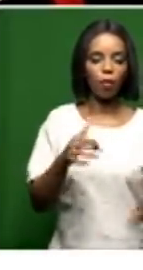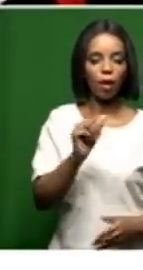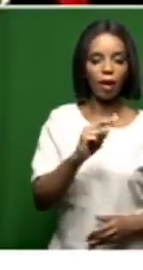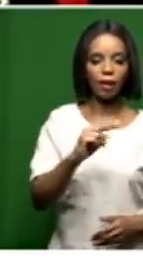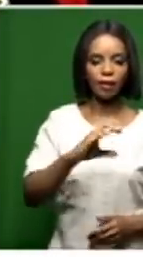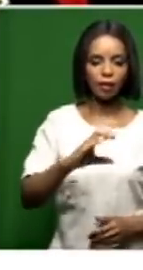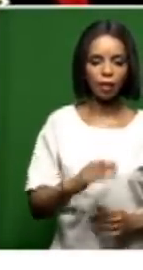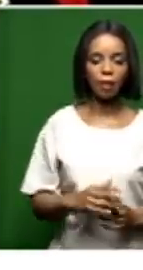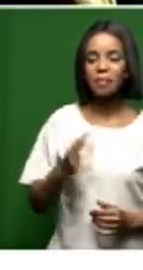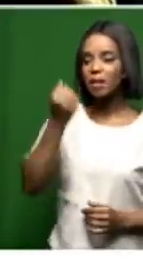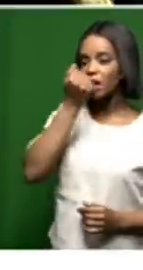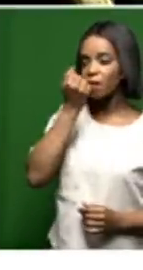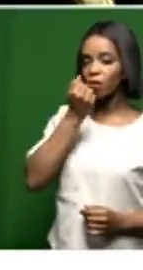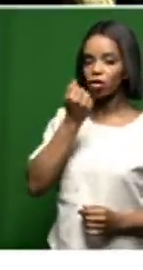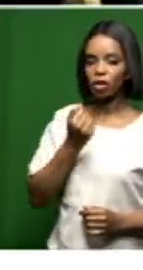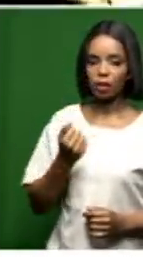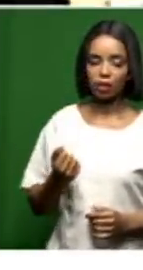Our apologies there.